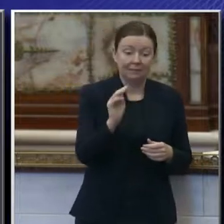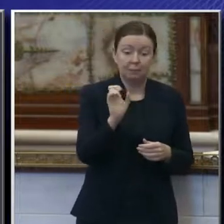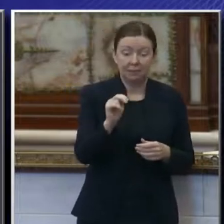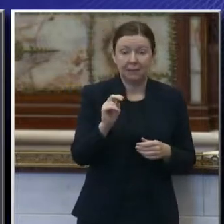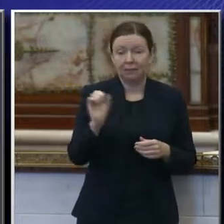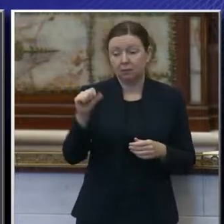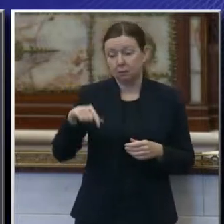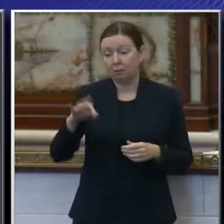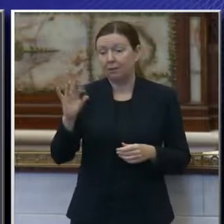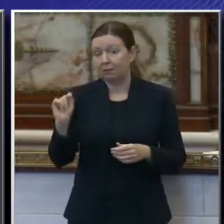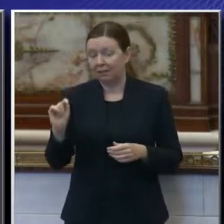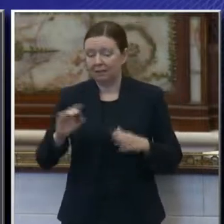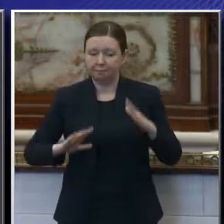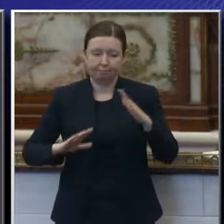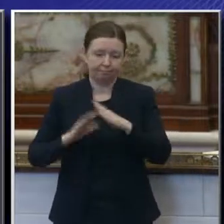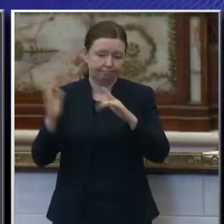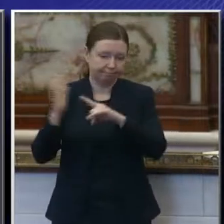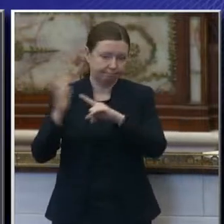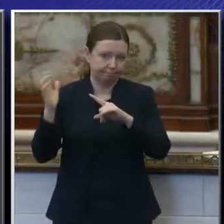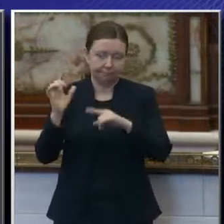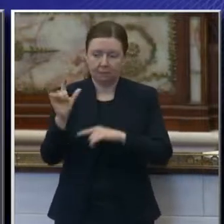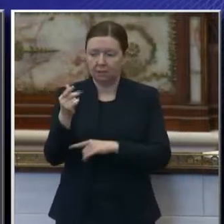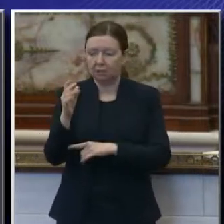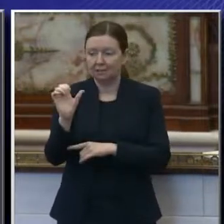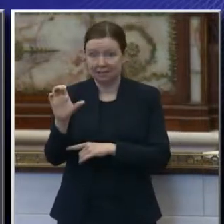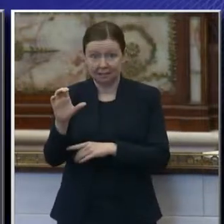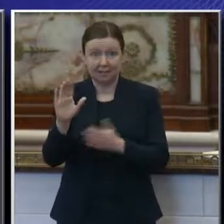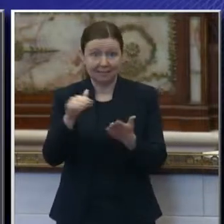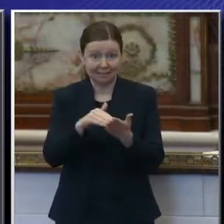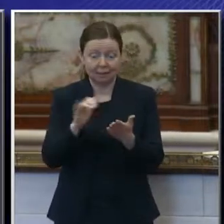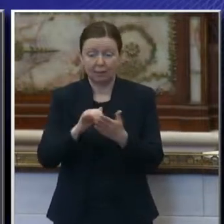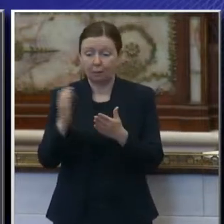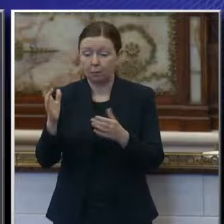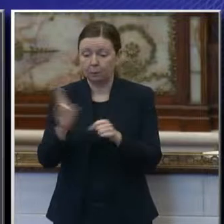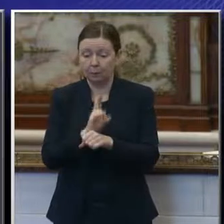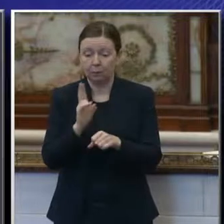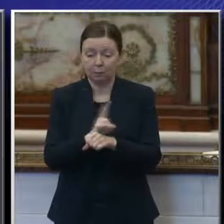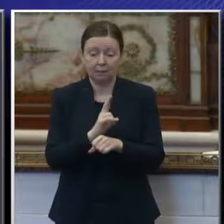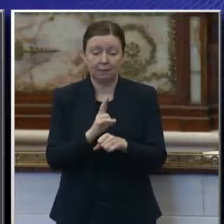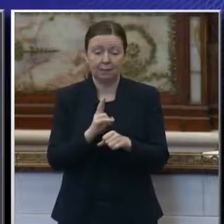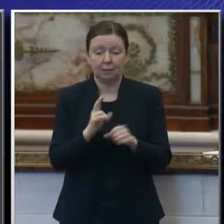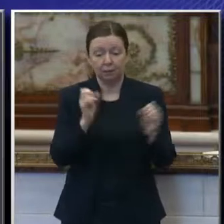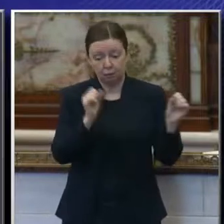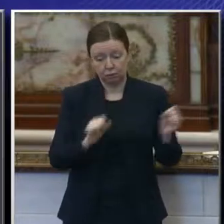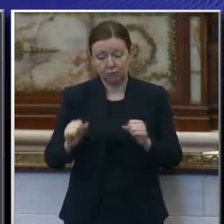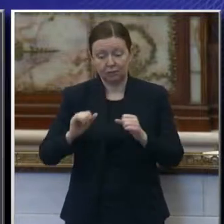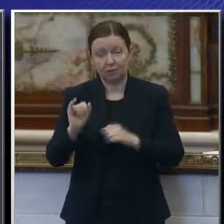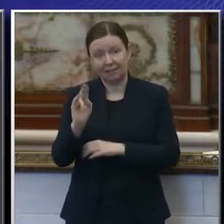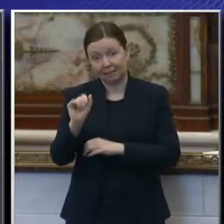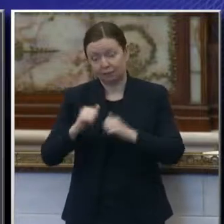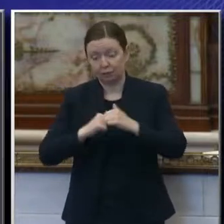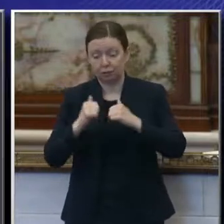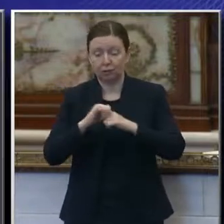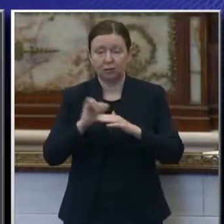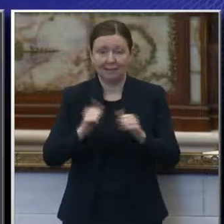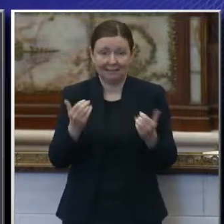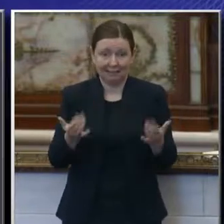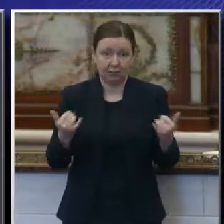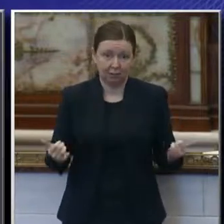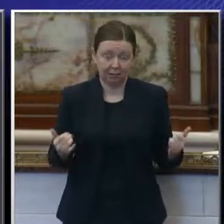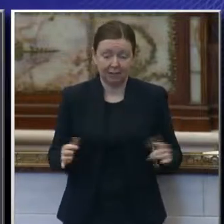feet of state-of-the-art logistics centers that are going to be utilizing the strategic infrastructure that's on site today,